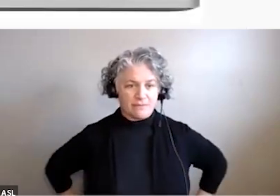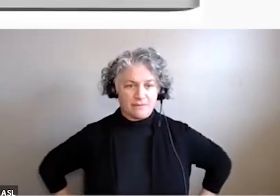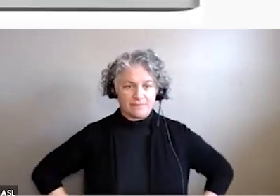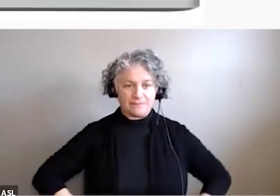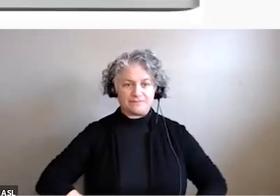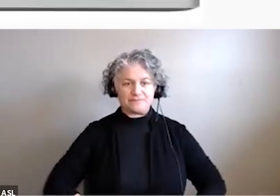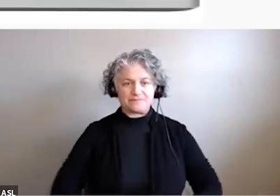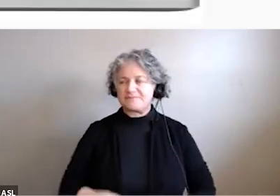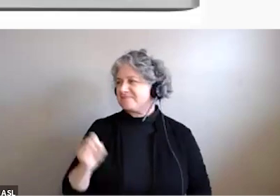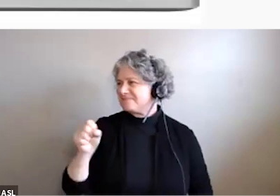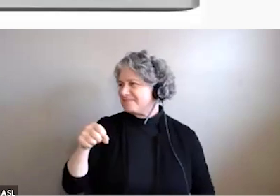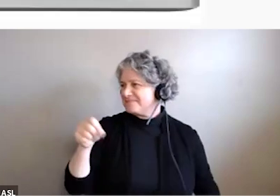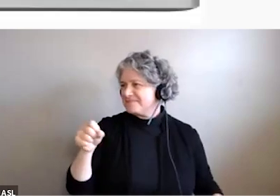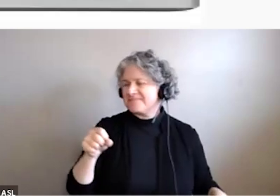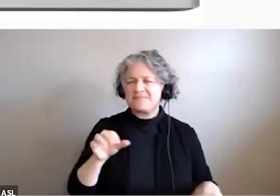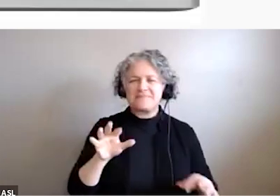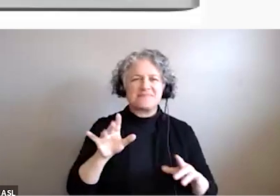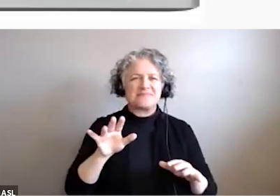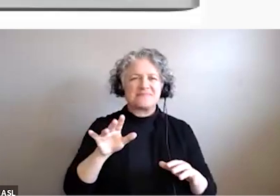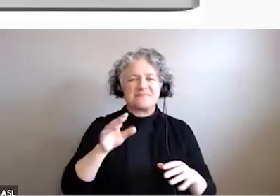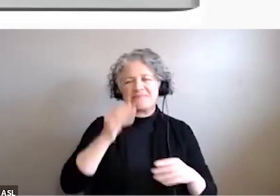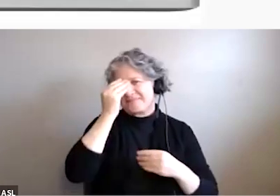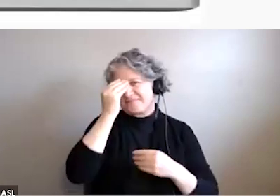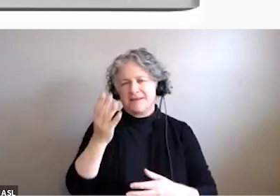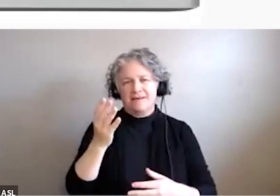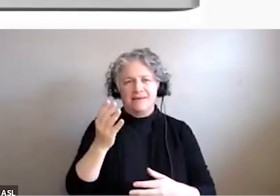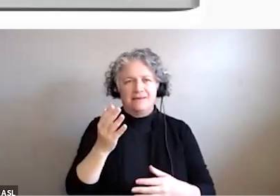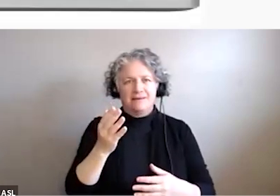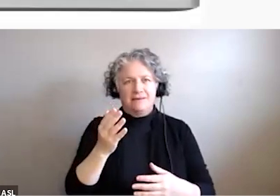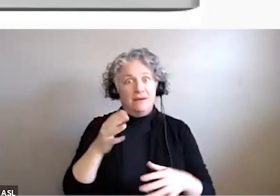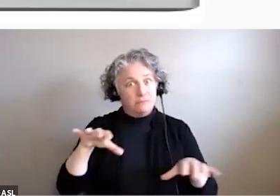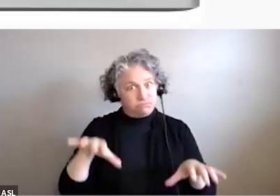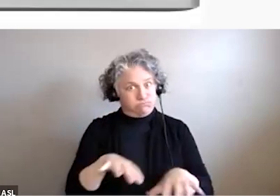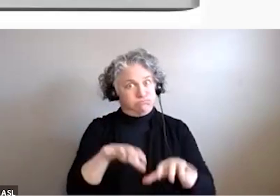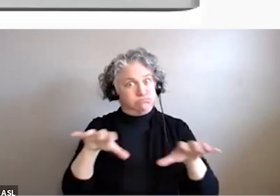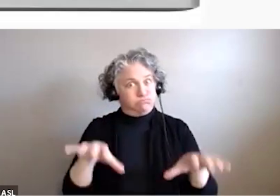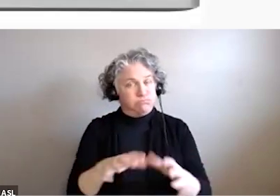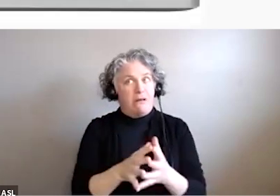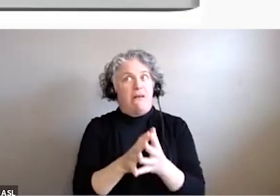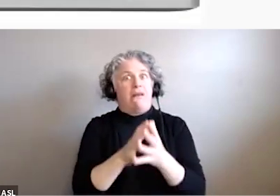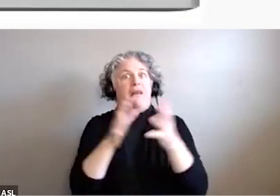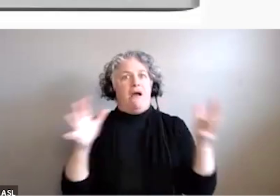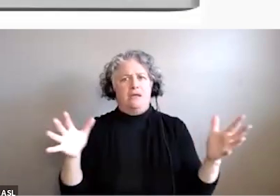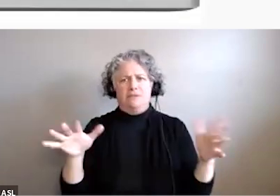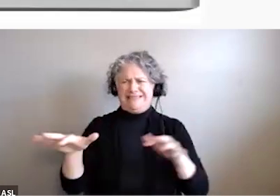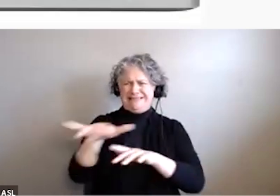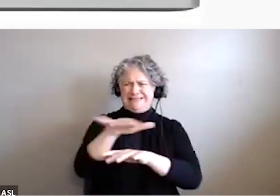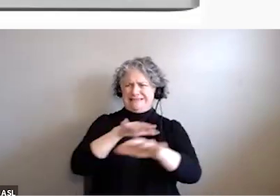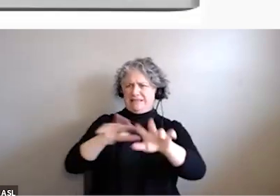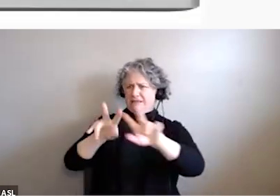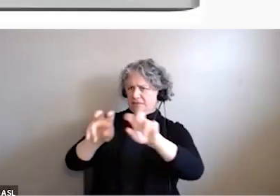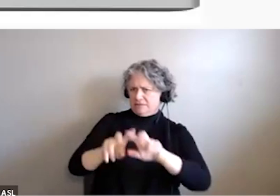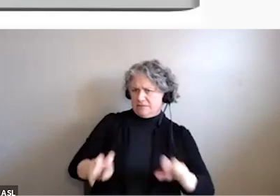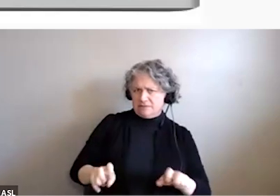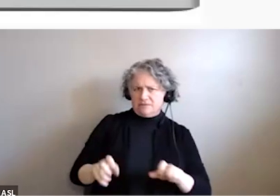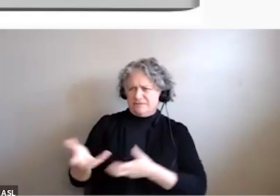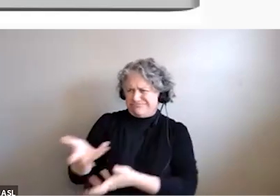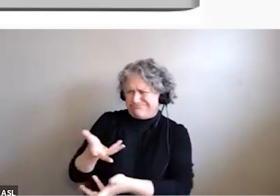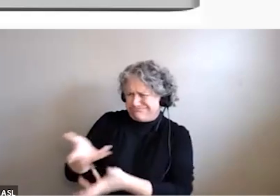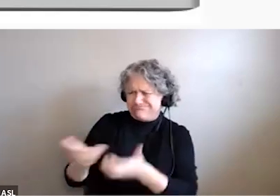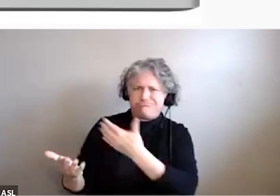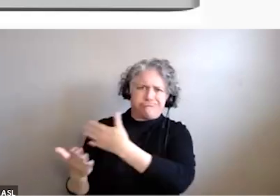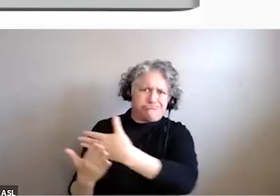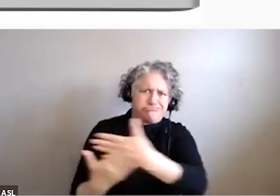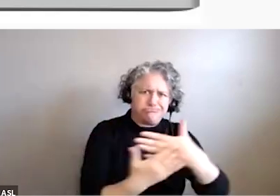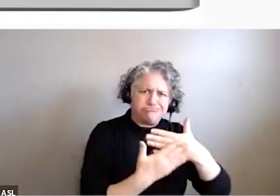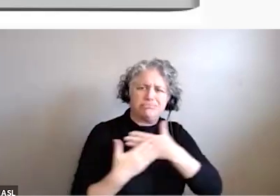Yeah, so I would just say like it was a lot of work to go through and do a full assessment, did lots of consultations, talked to a